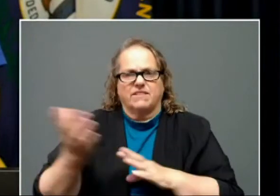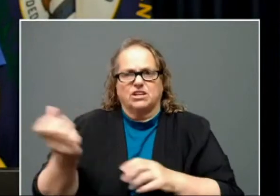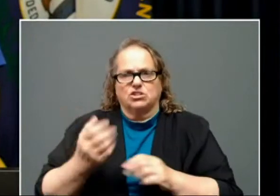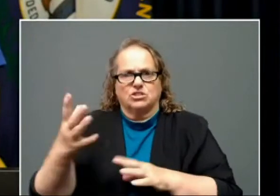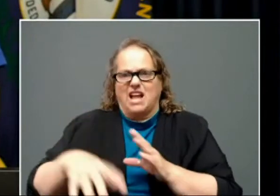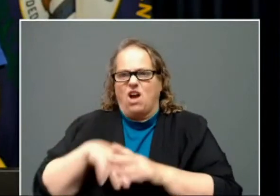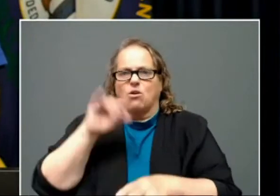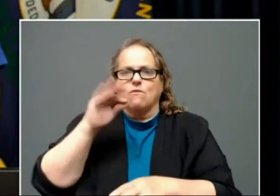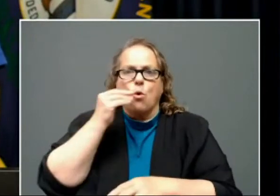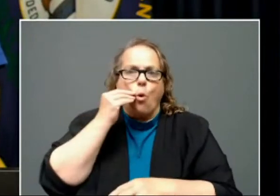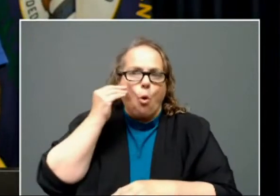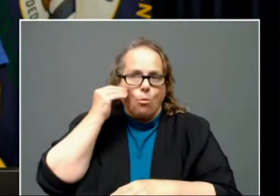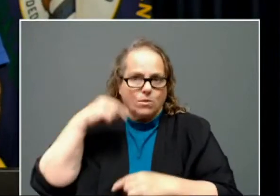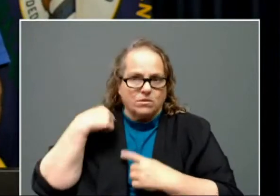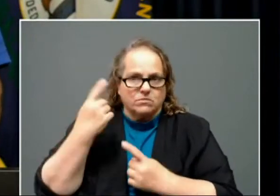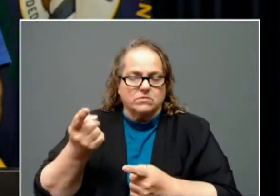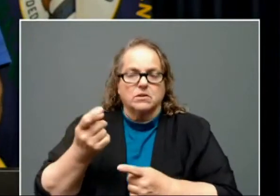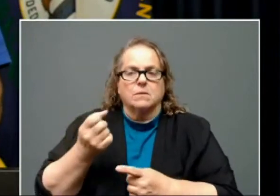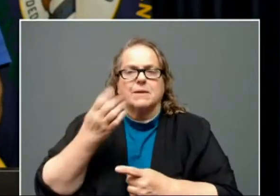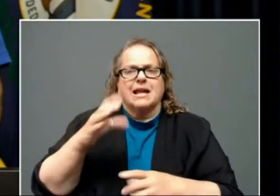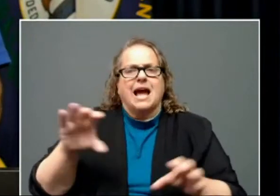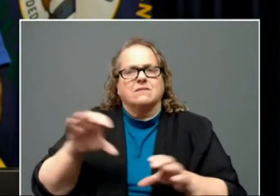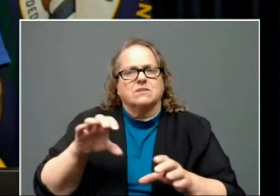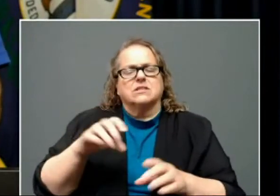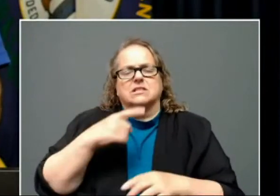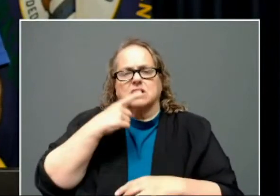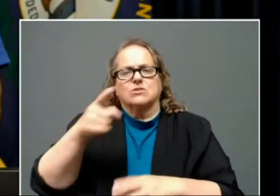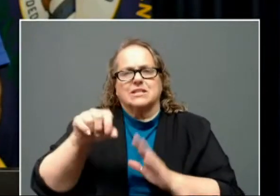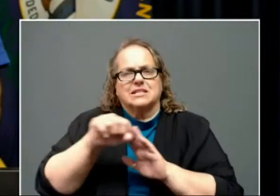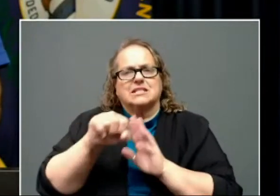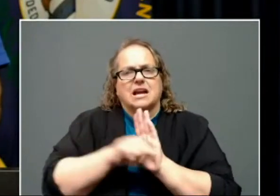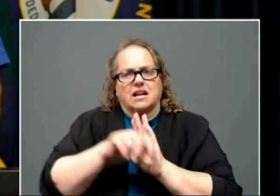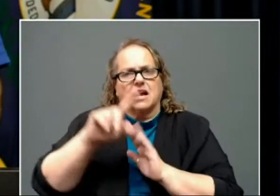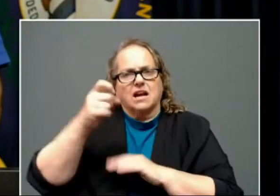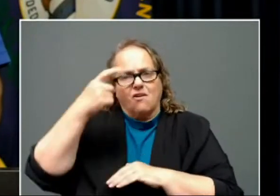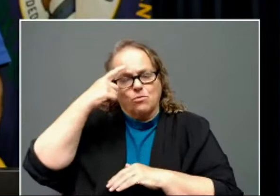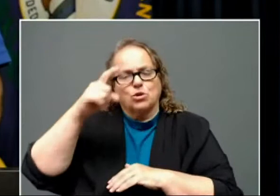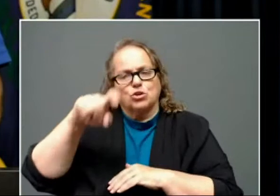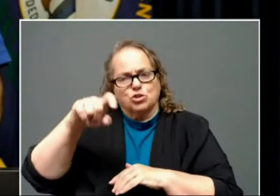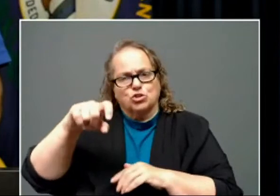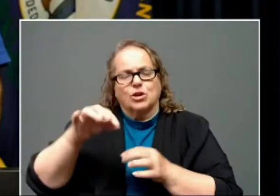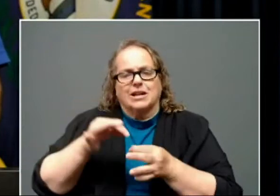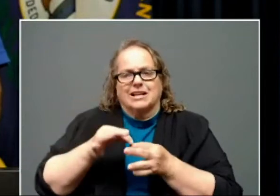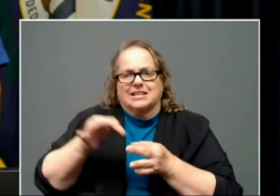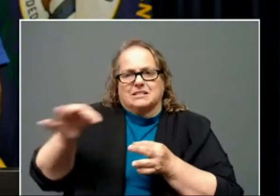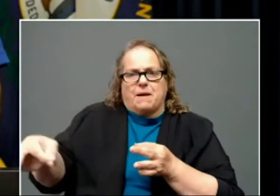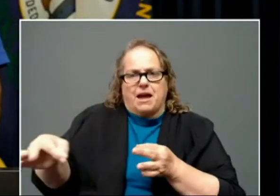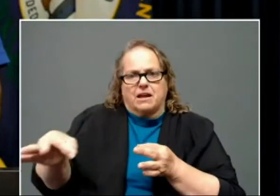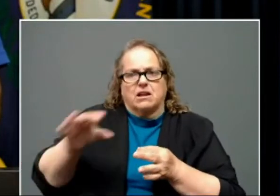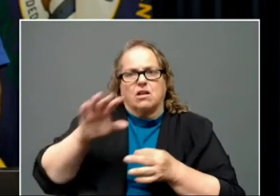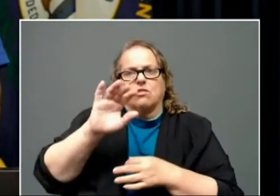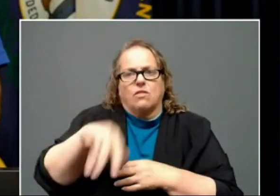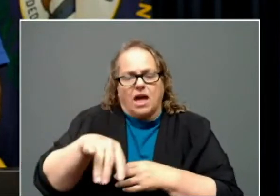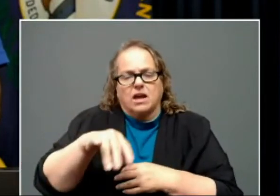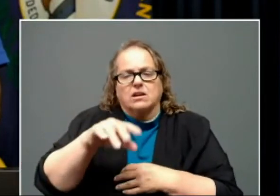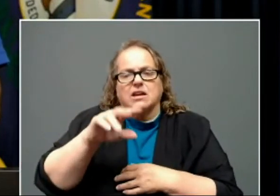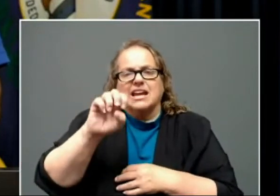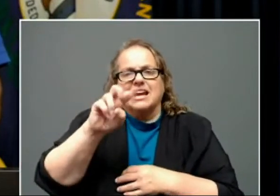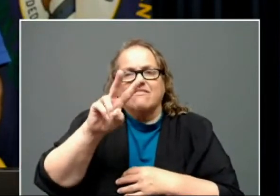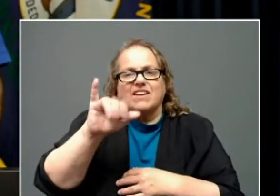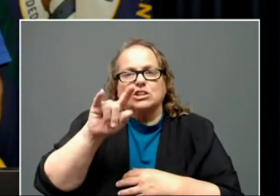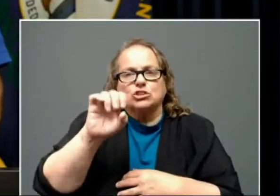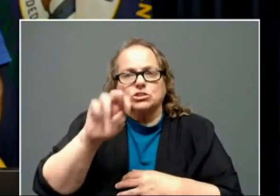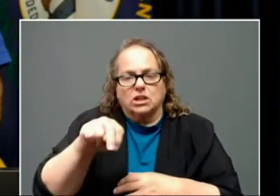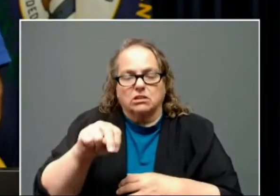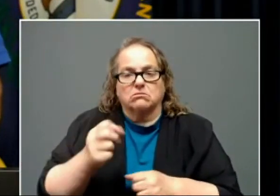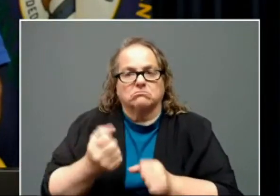nonprofit groups have been calling on the state government to expand its eviction moratorium once again to include a hold on all evictions throughout the state. And still others